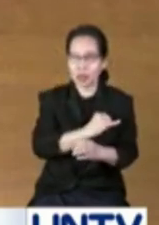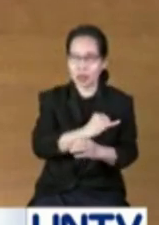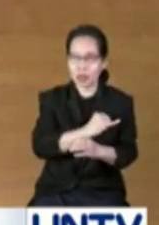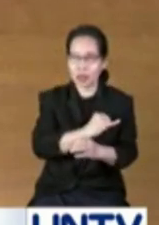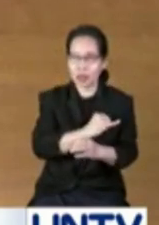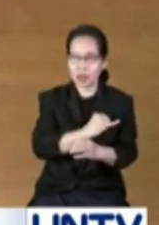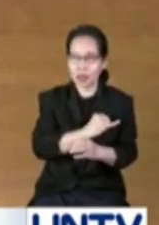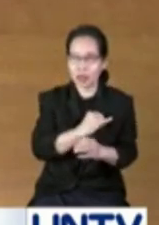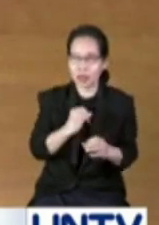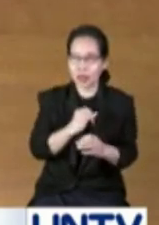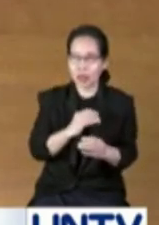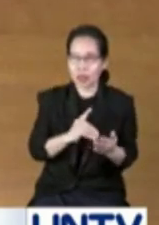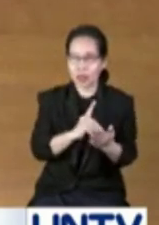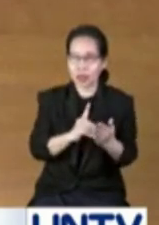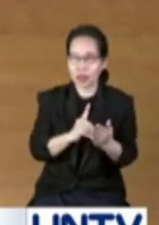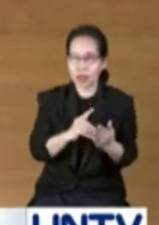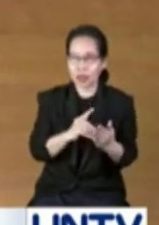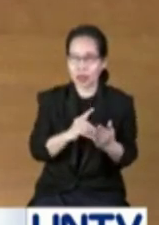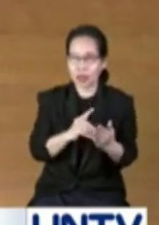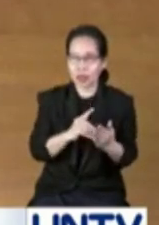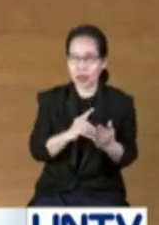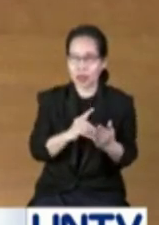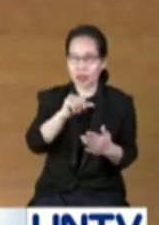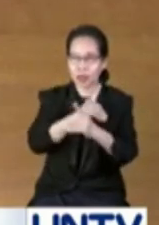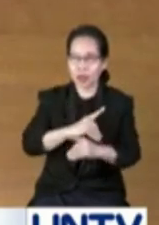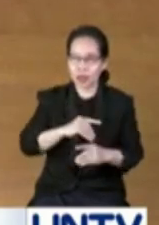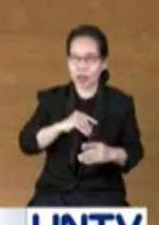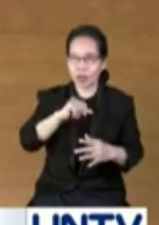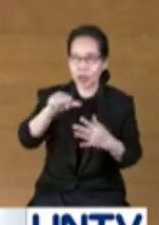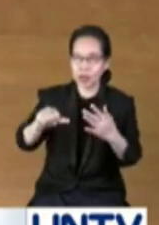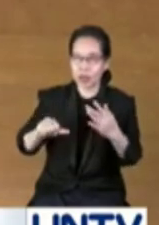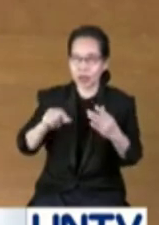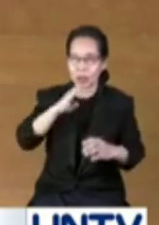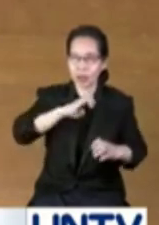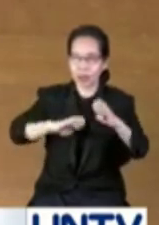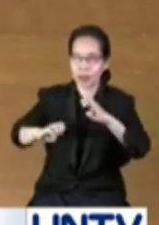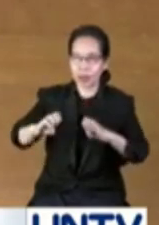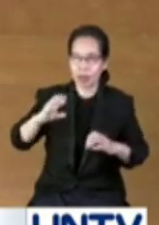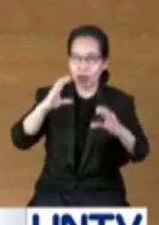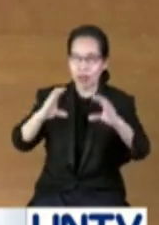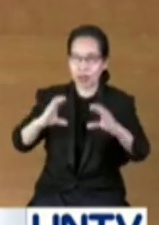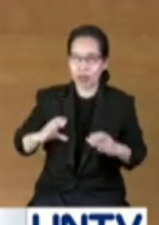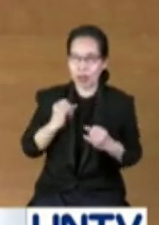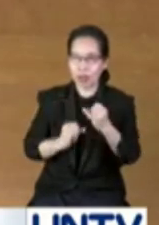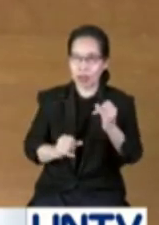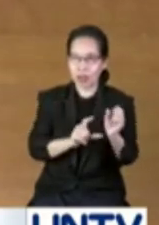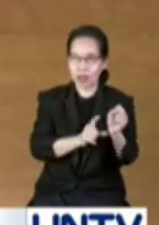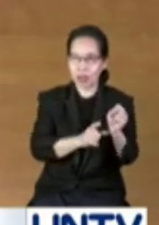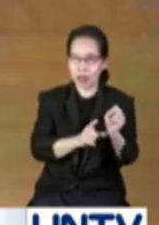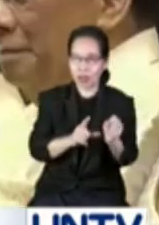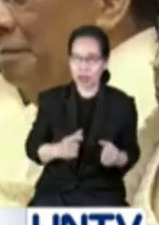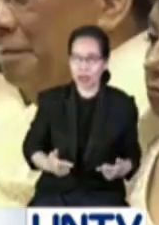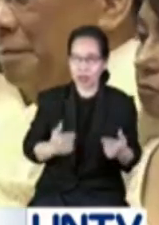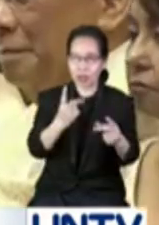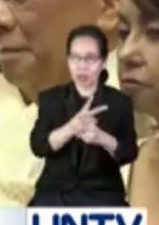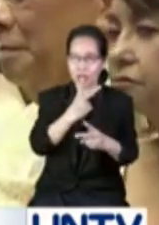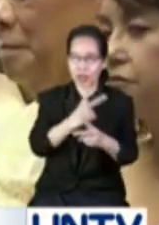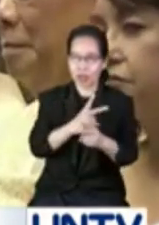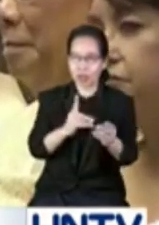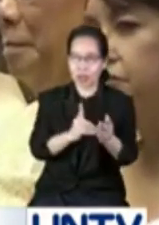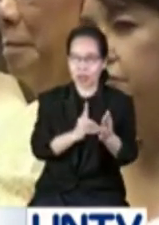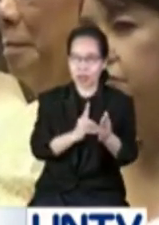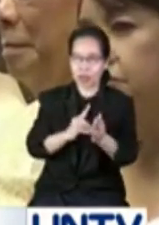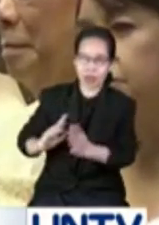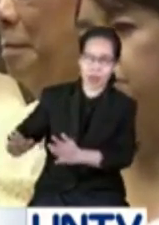dependence amongst our affected citizenry. Last year, we launched the Buhay Ingatan Droga Ayawan, or